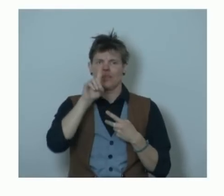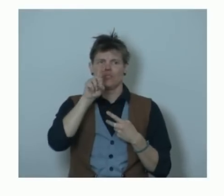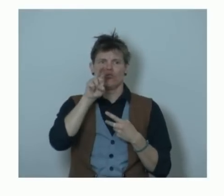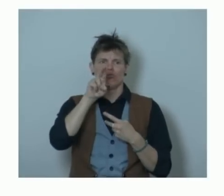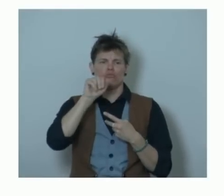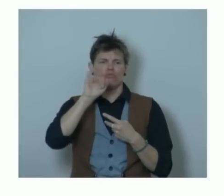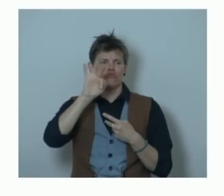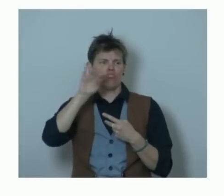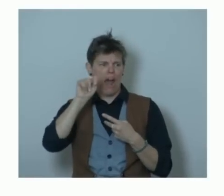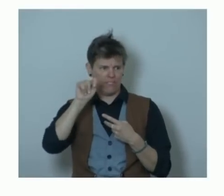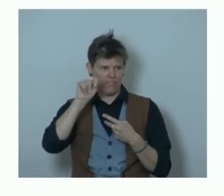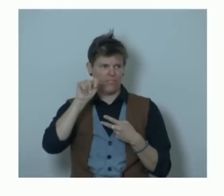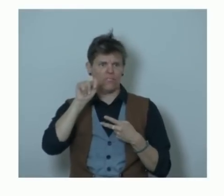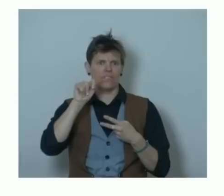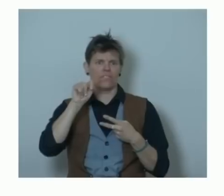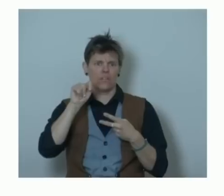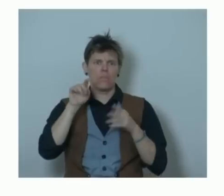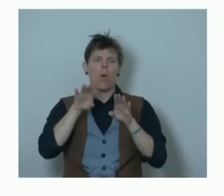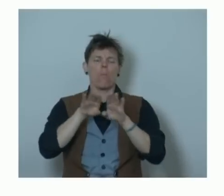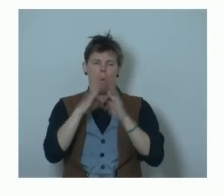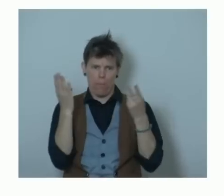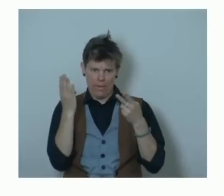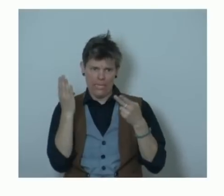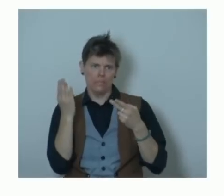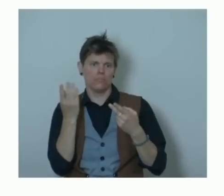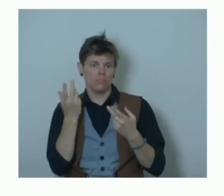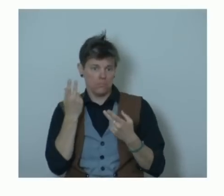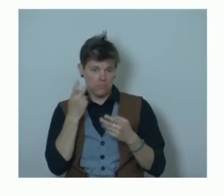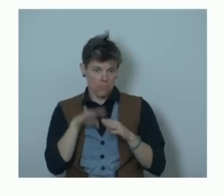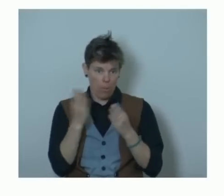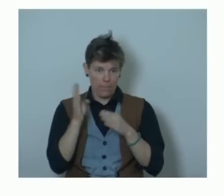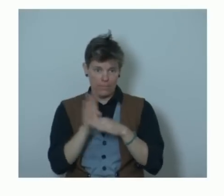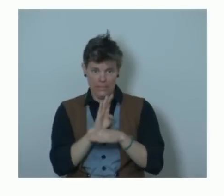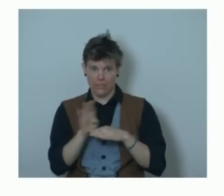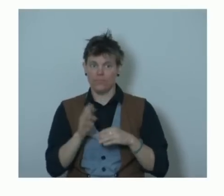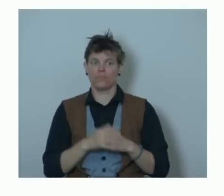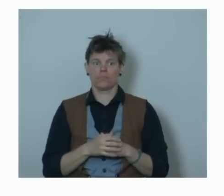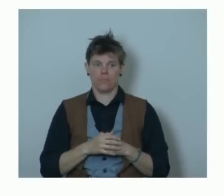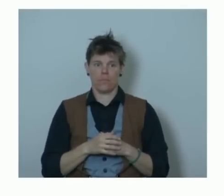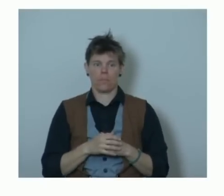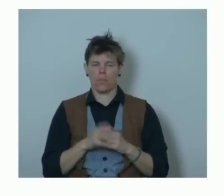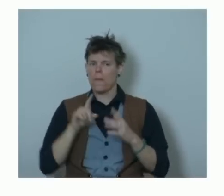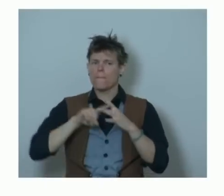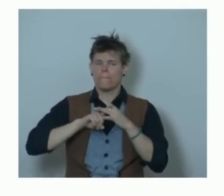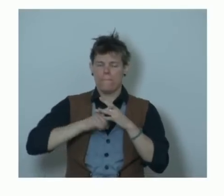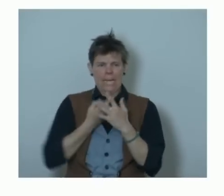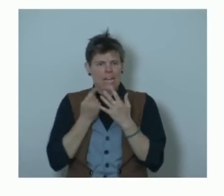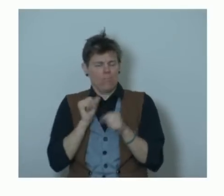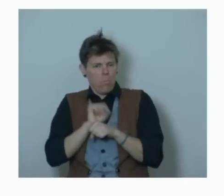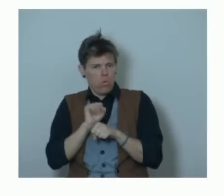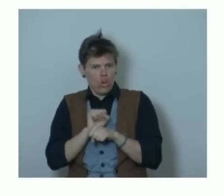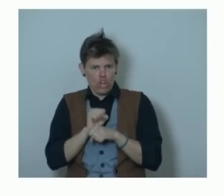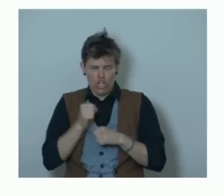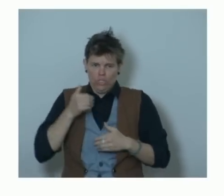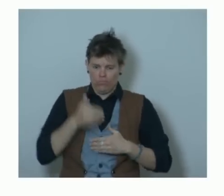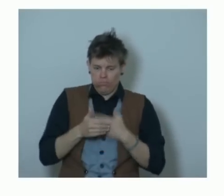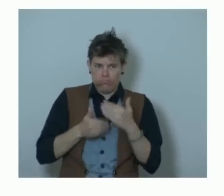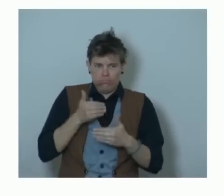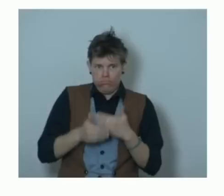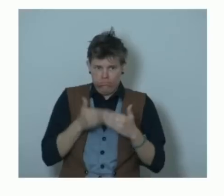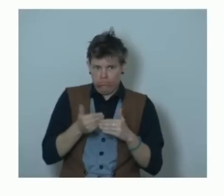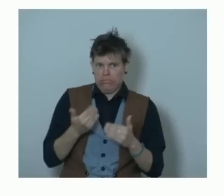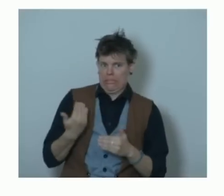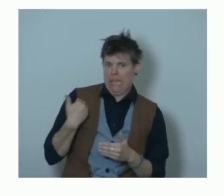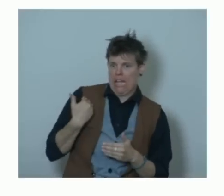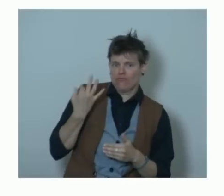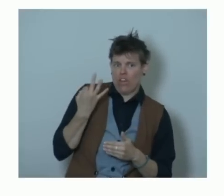the health system, because we're not, this is just the very beginning of the work that we started doing this weekend when we saw some of the results of the modeling coming